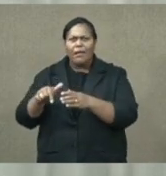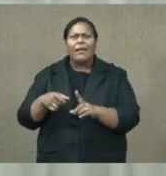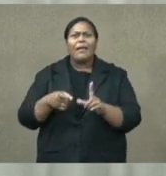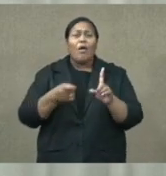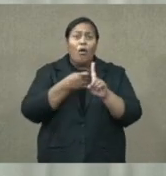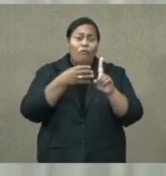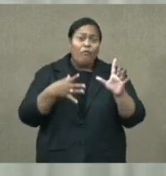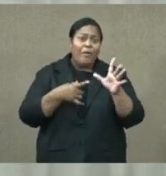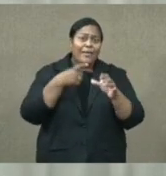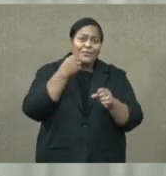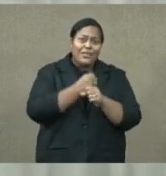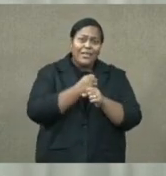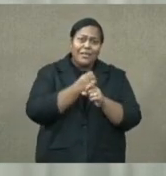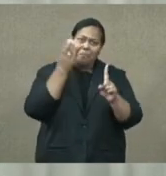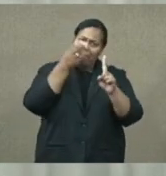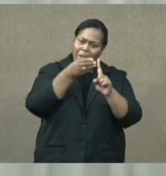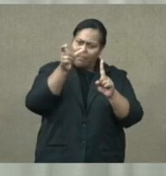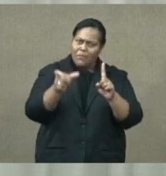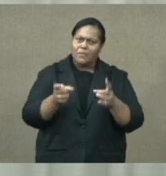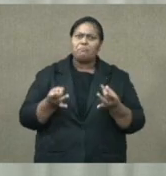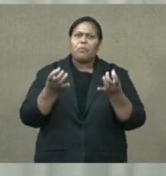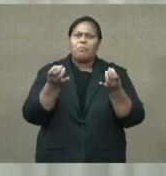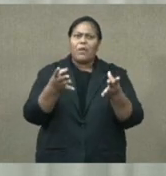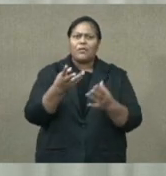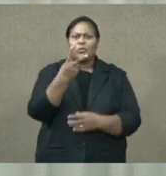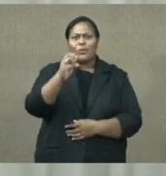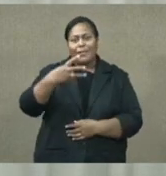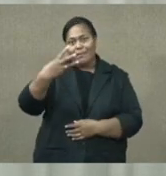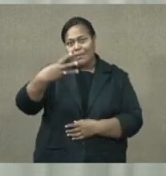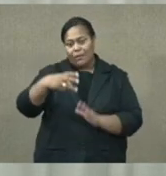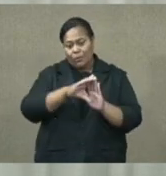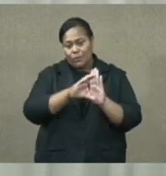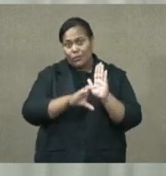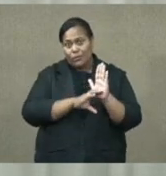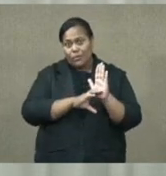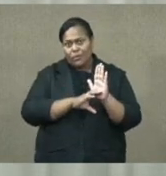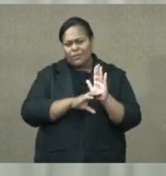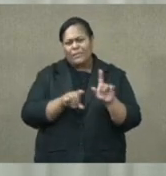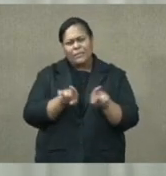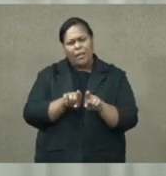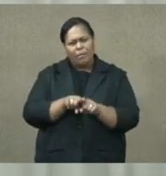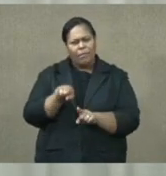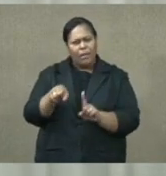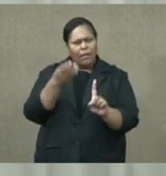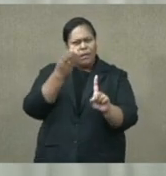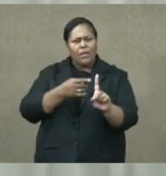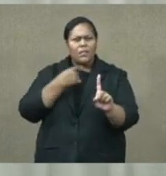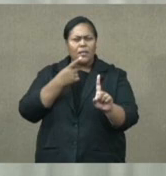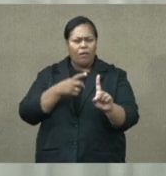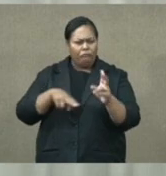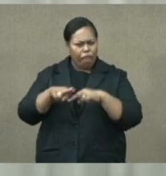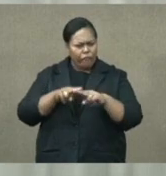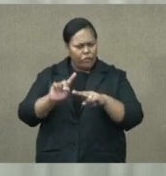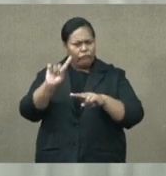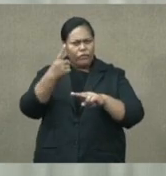in the preparation of the 2013 Constitution, was driven by a sense that Fiji first